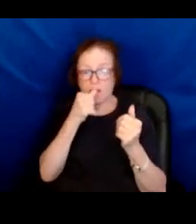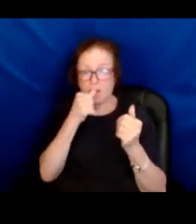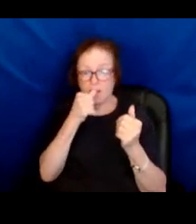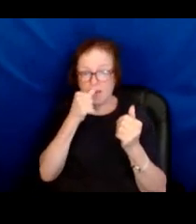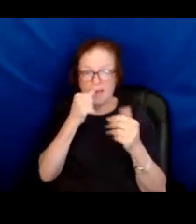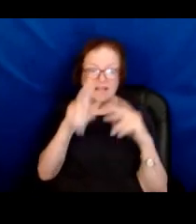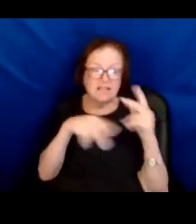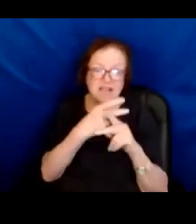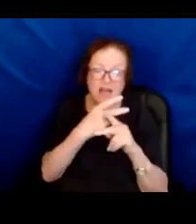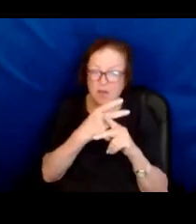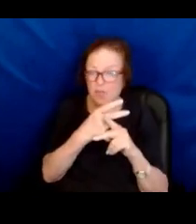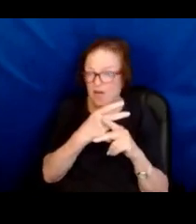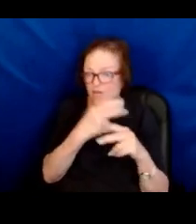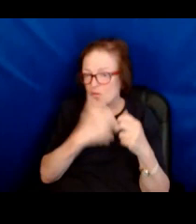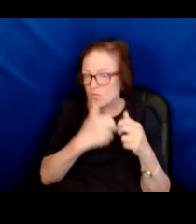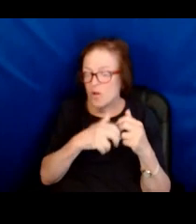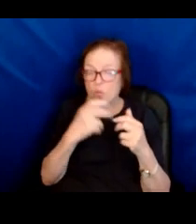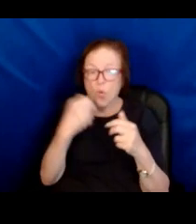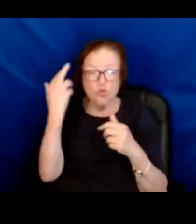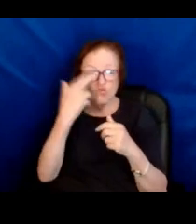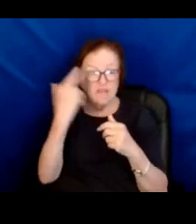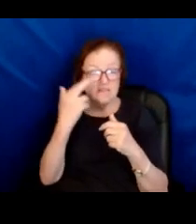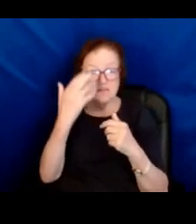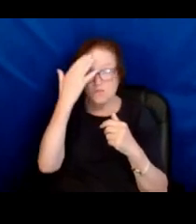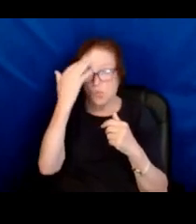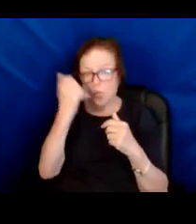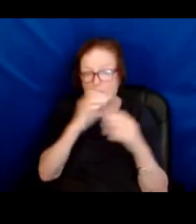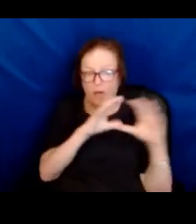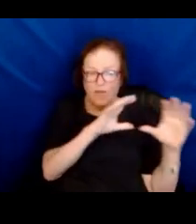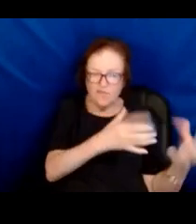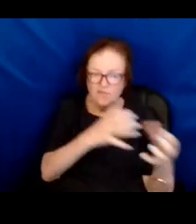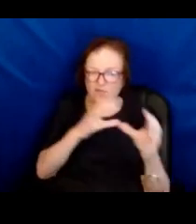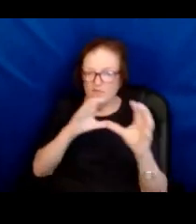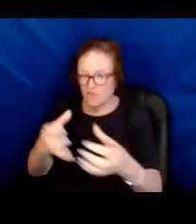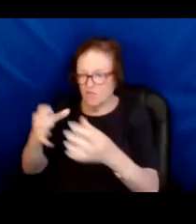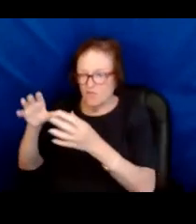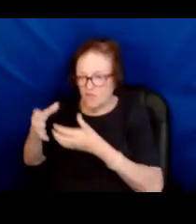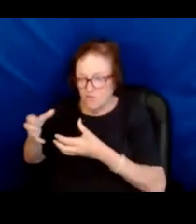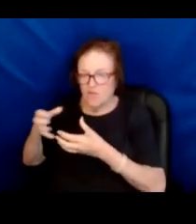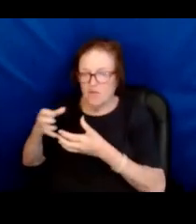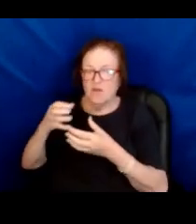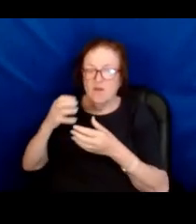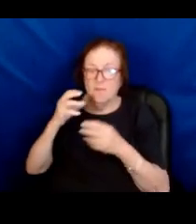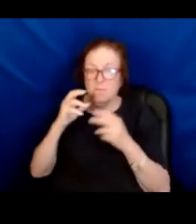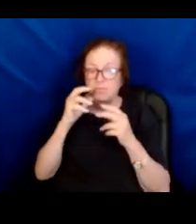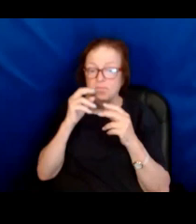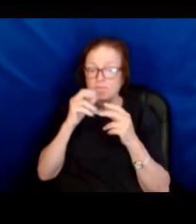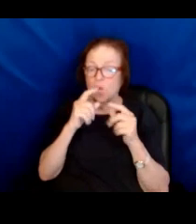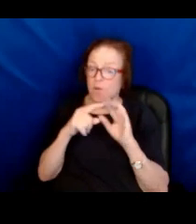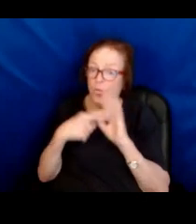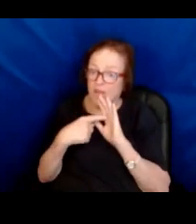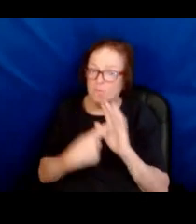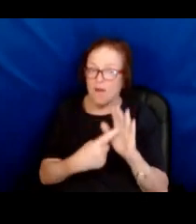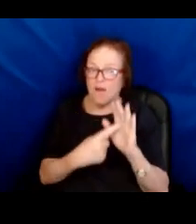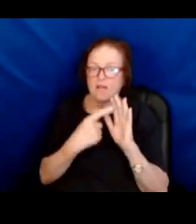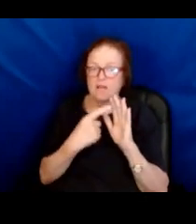offense. There may be different reasons why we might, segment our competency restoration systems, but we can model them really